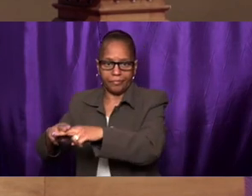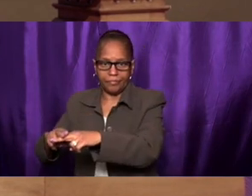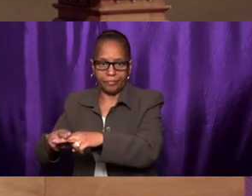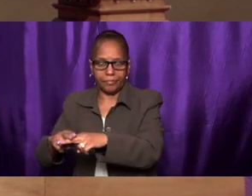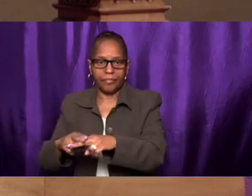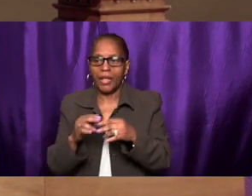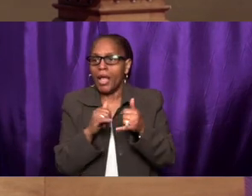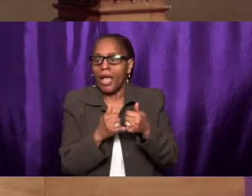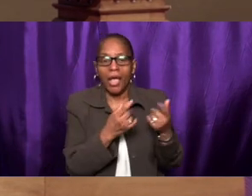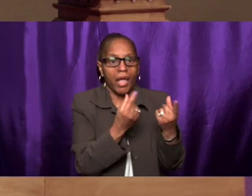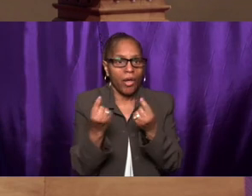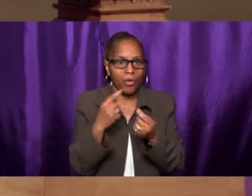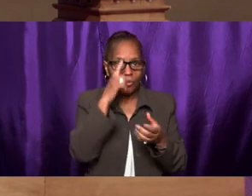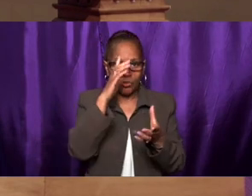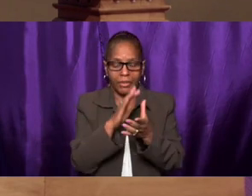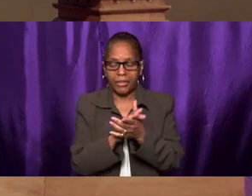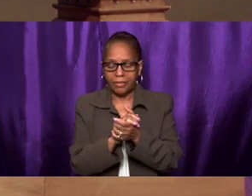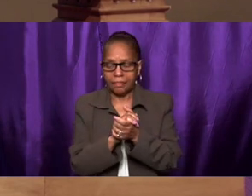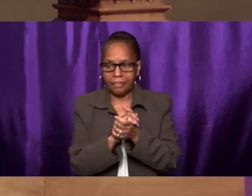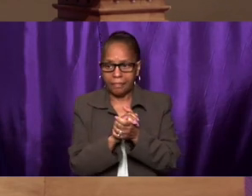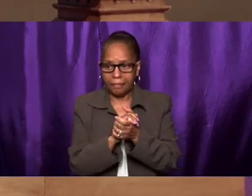How do you believe